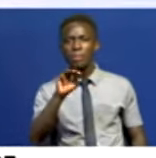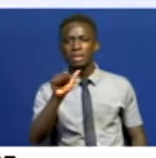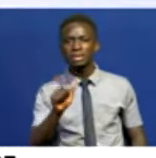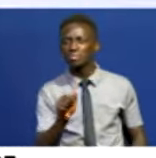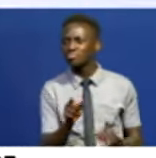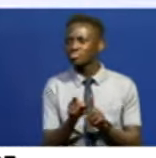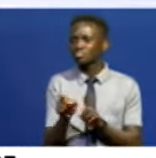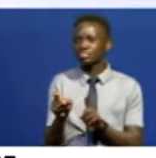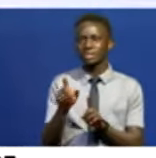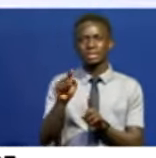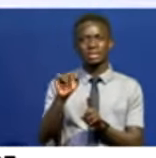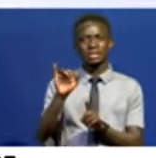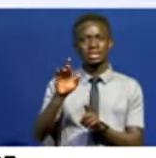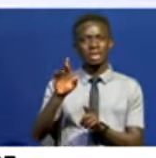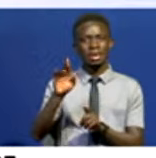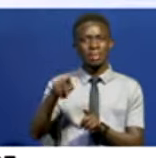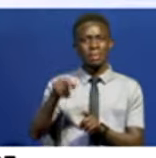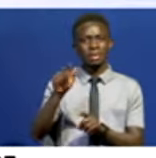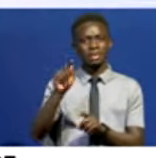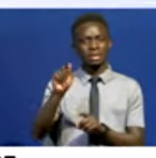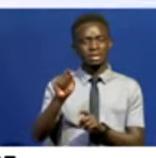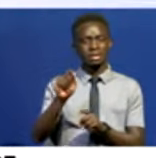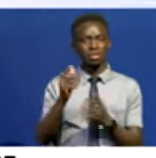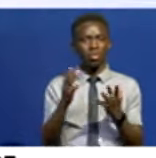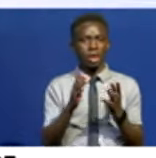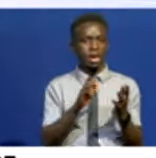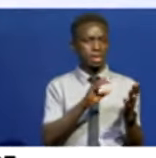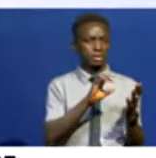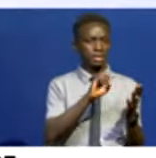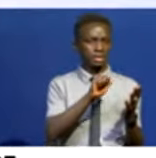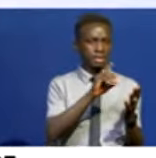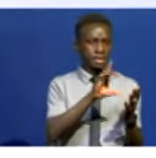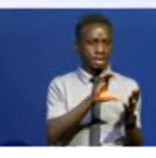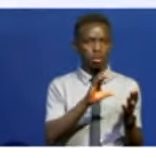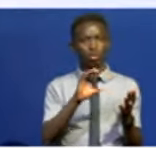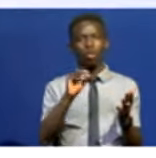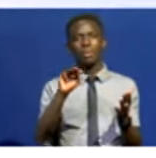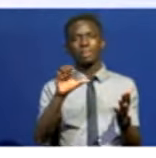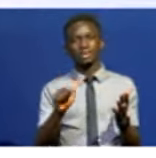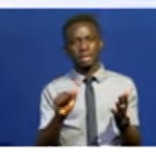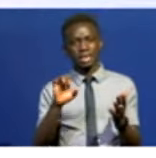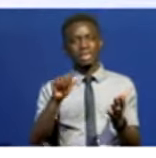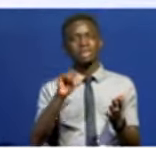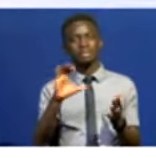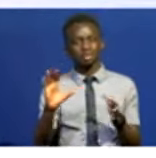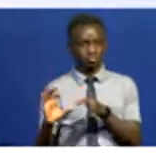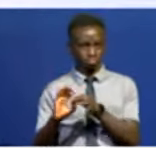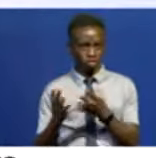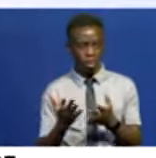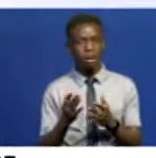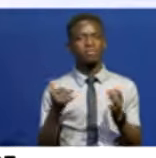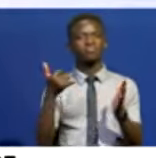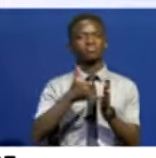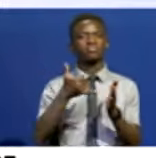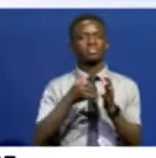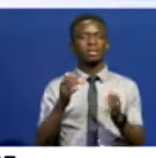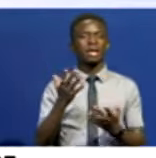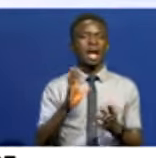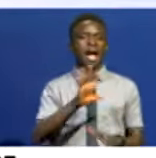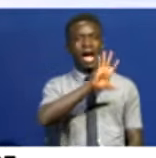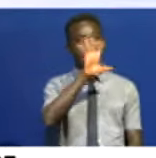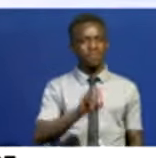space between SADC, COMESA and EAC, and on to the Africa Continental Free Trade Area. You